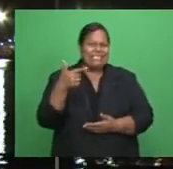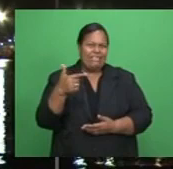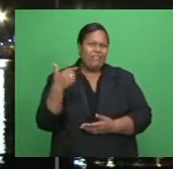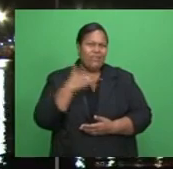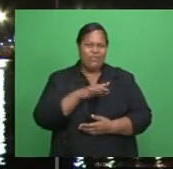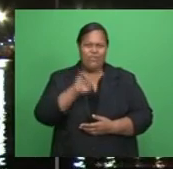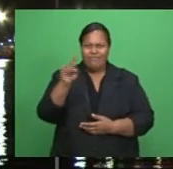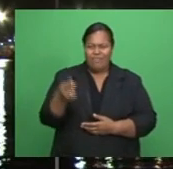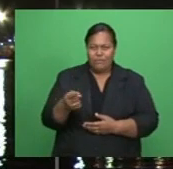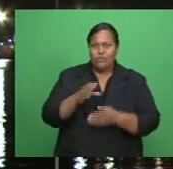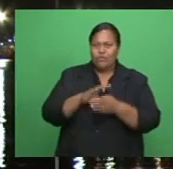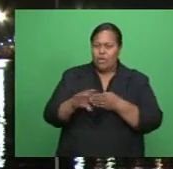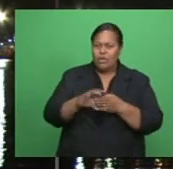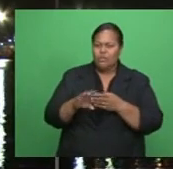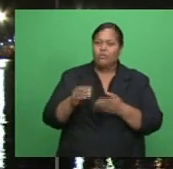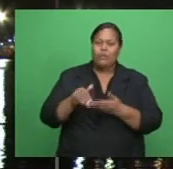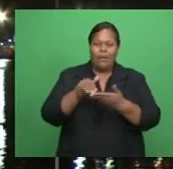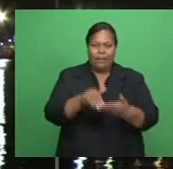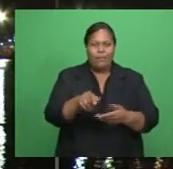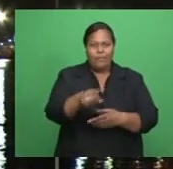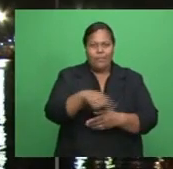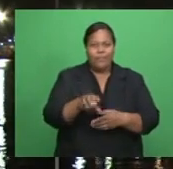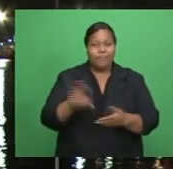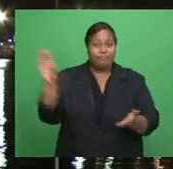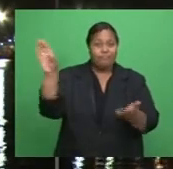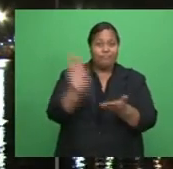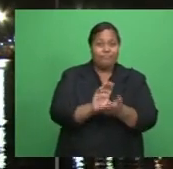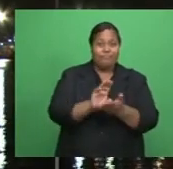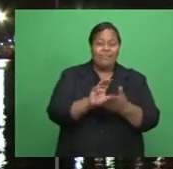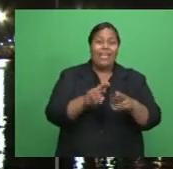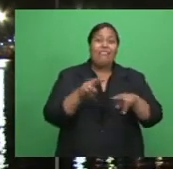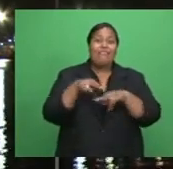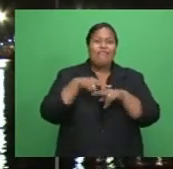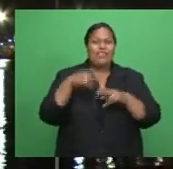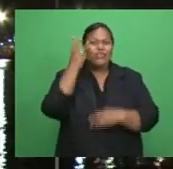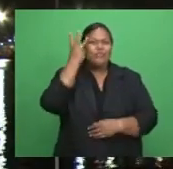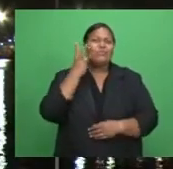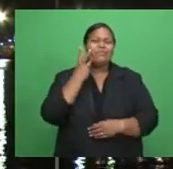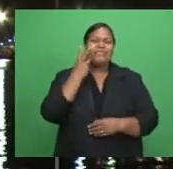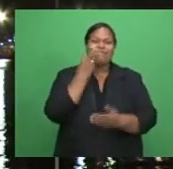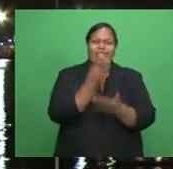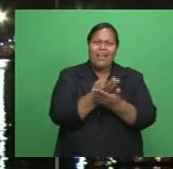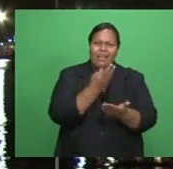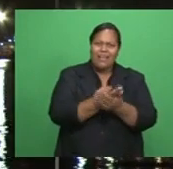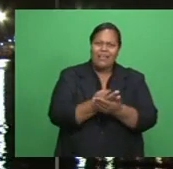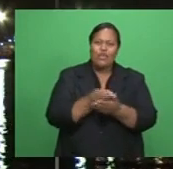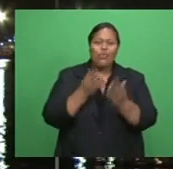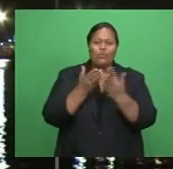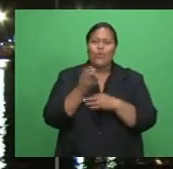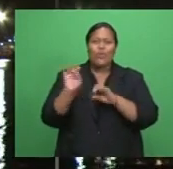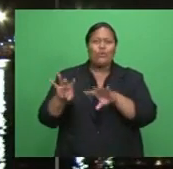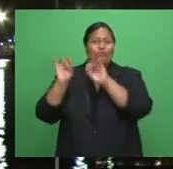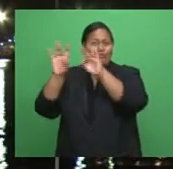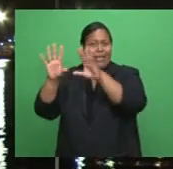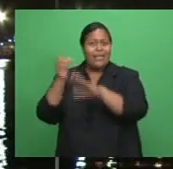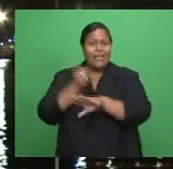respective deliverables. The grants from the Fiji Women's Fund are funded by the Australian government to ensure these groups